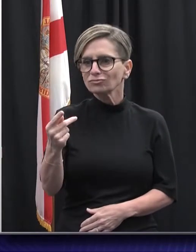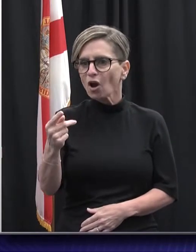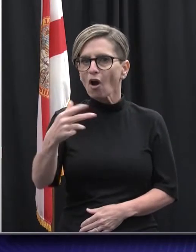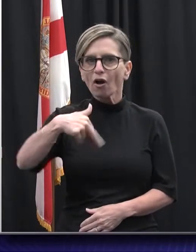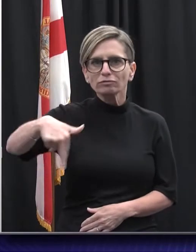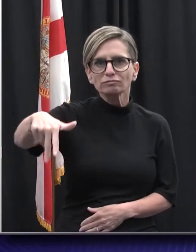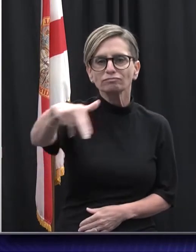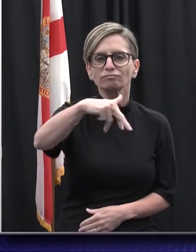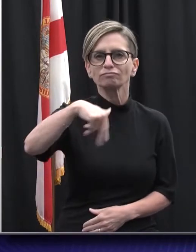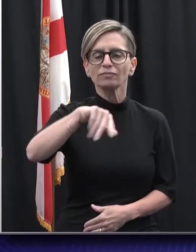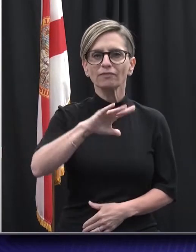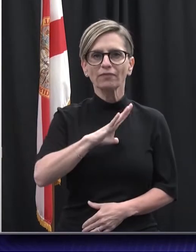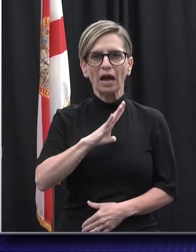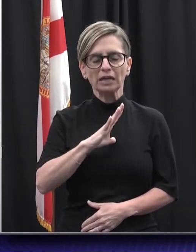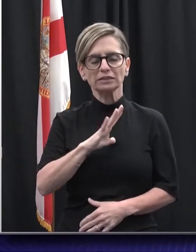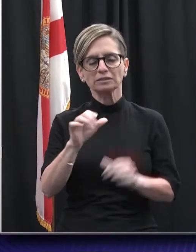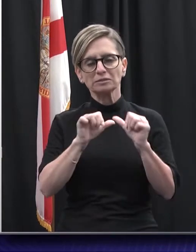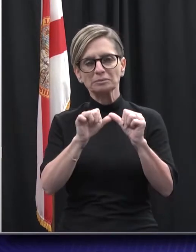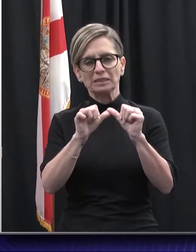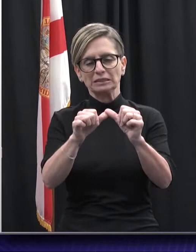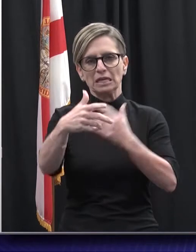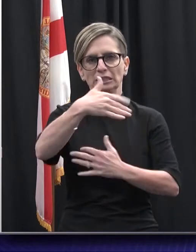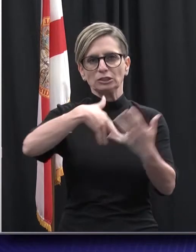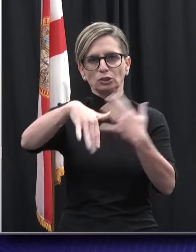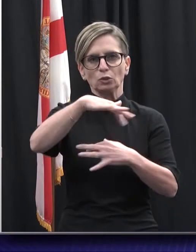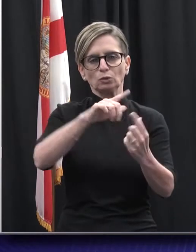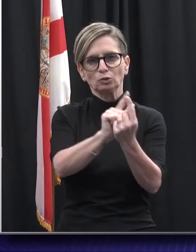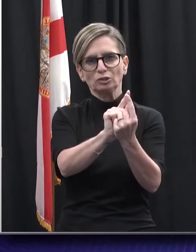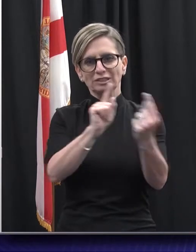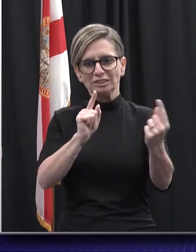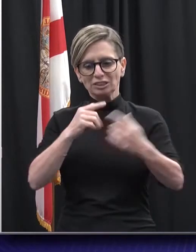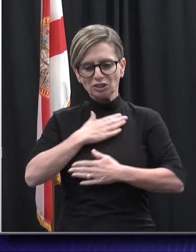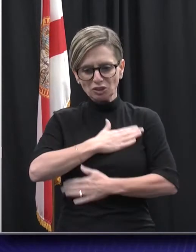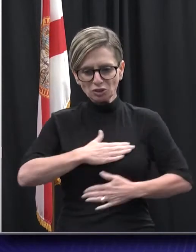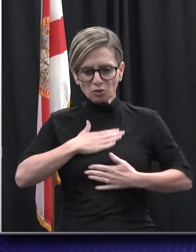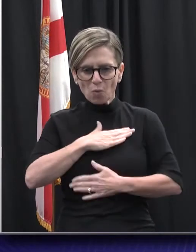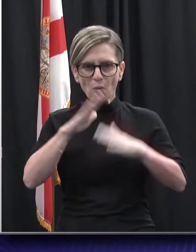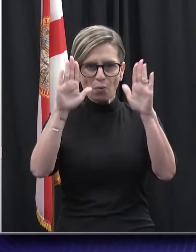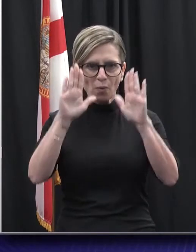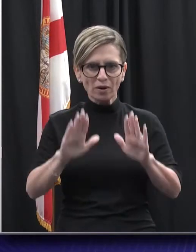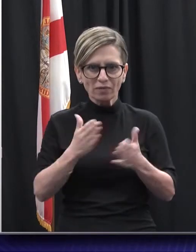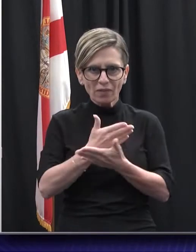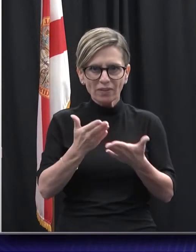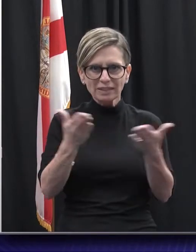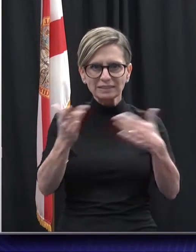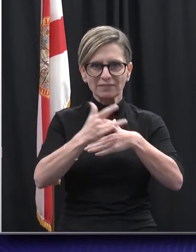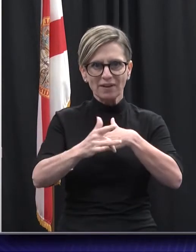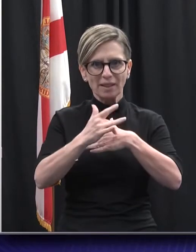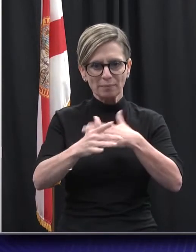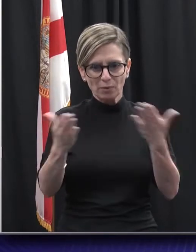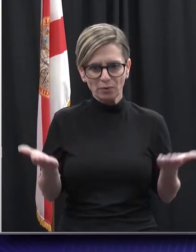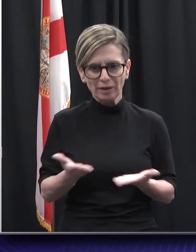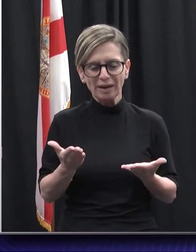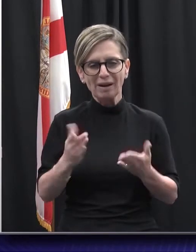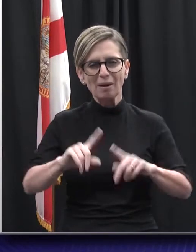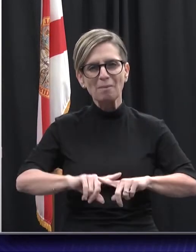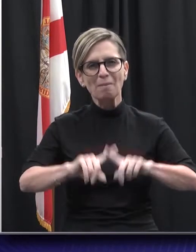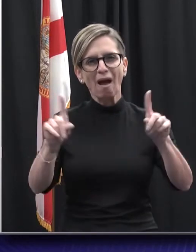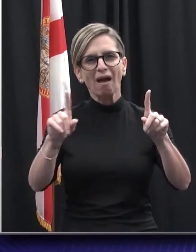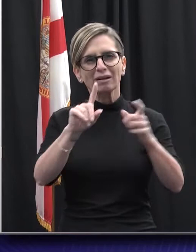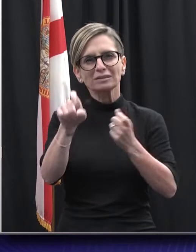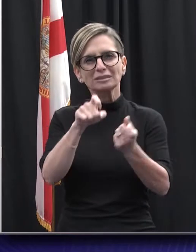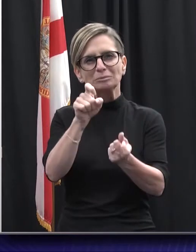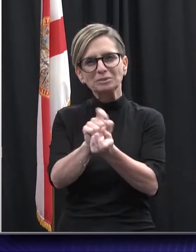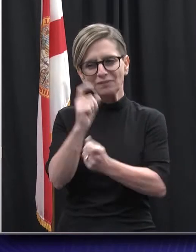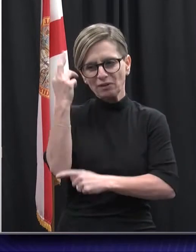social distancing, and enjoy the wonderful things and opportunities that we have on the Treasure Coast. But there's a reason why